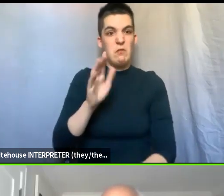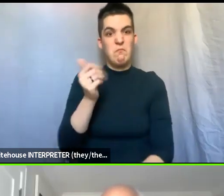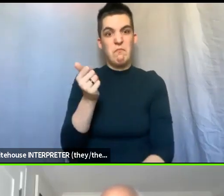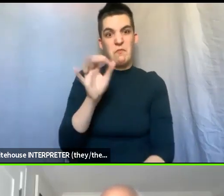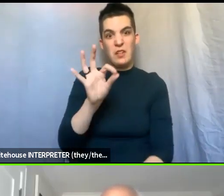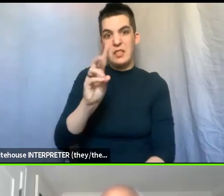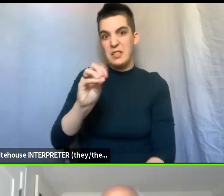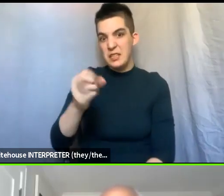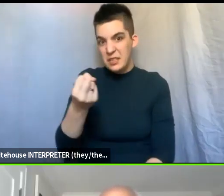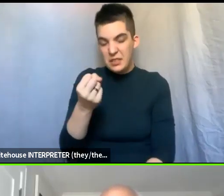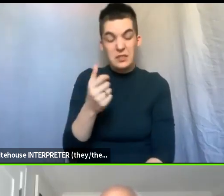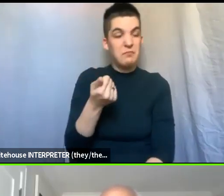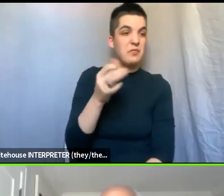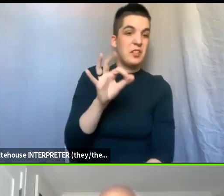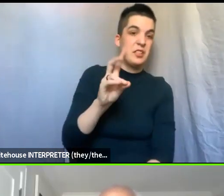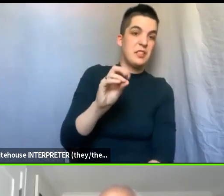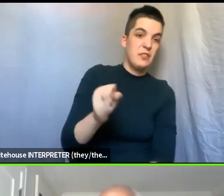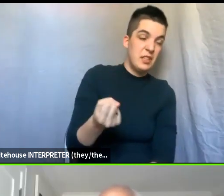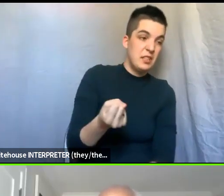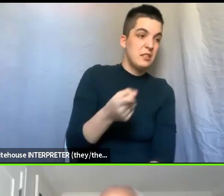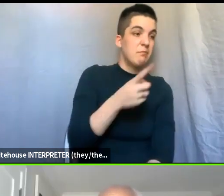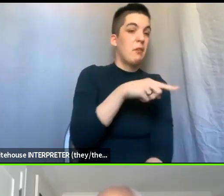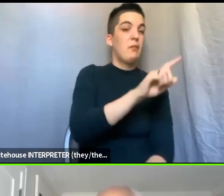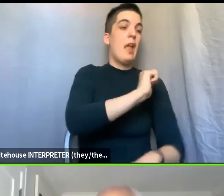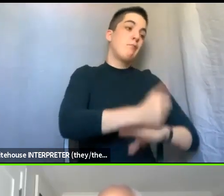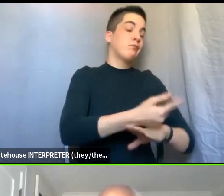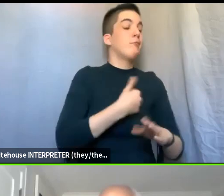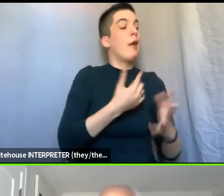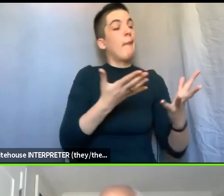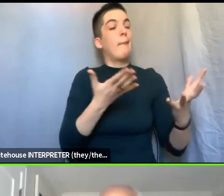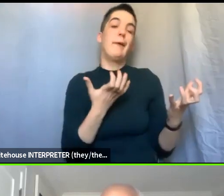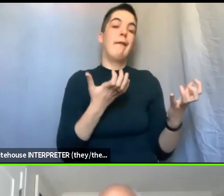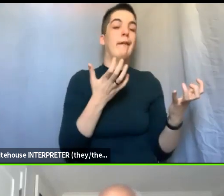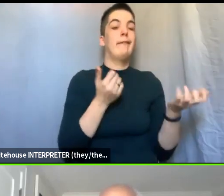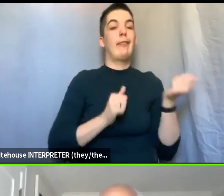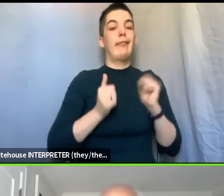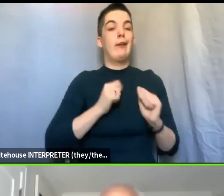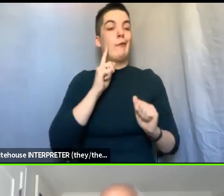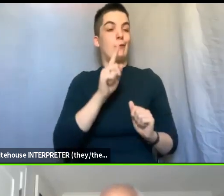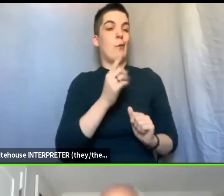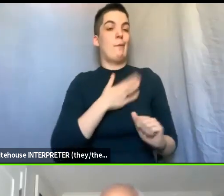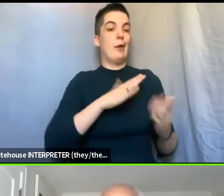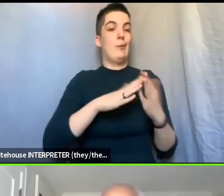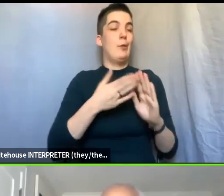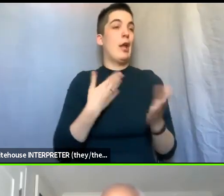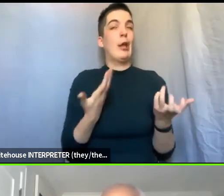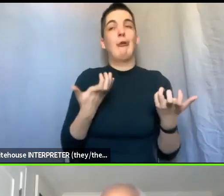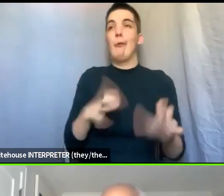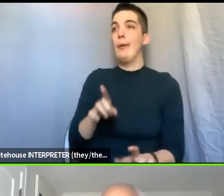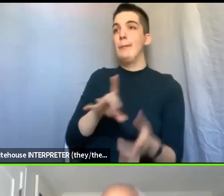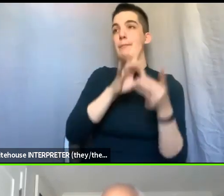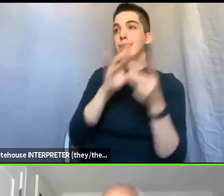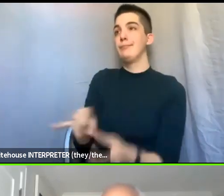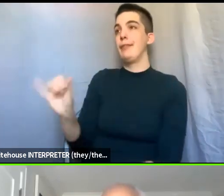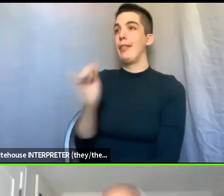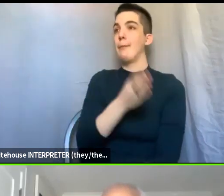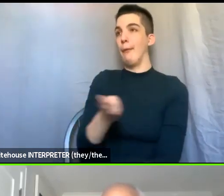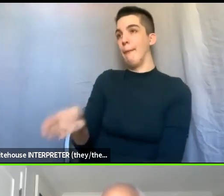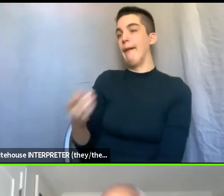just said, I want to make a theater for my community, and I don't want it to be like Broadway theater. I want it to be something